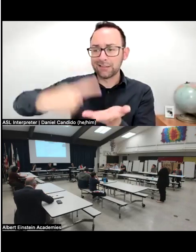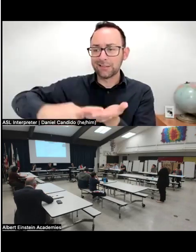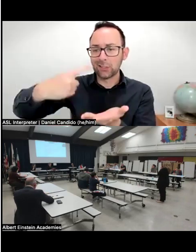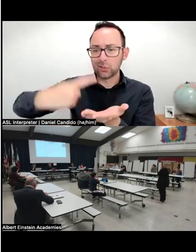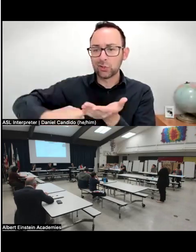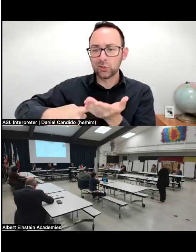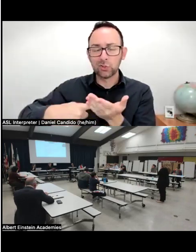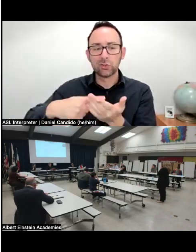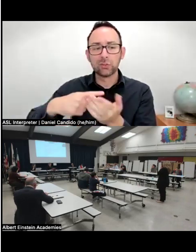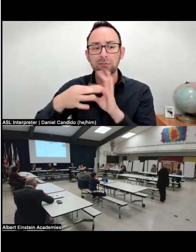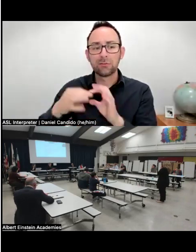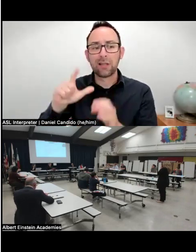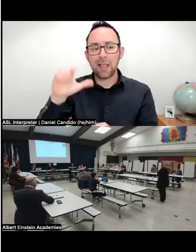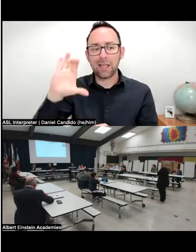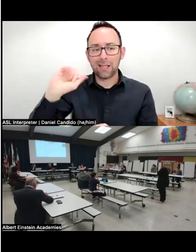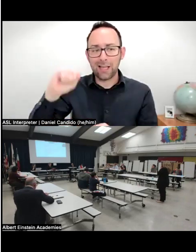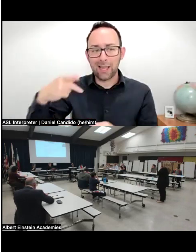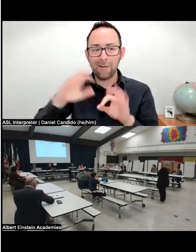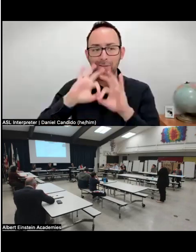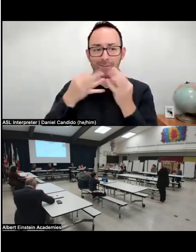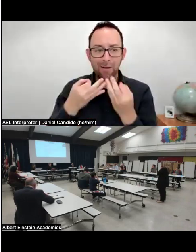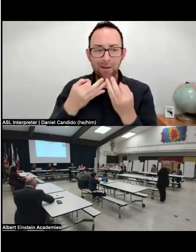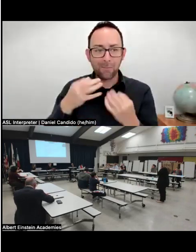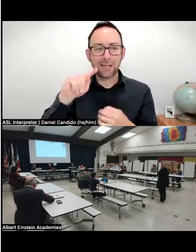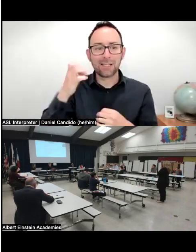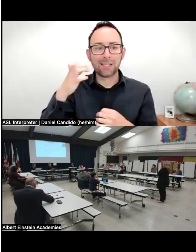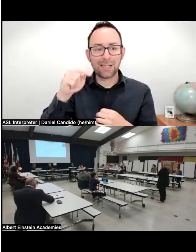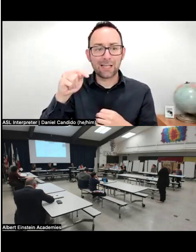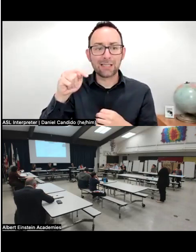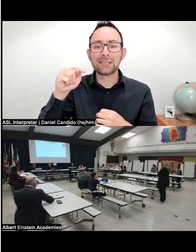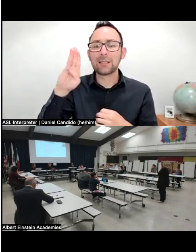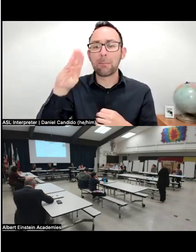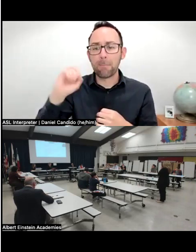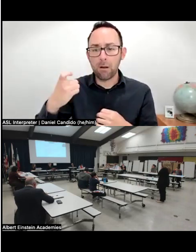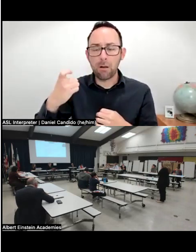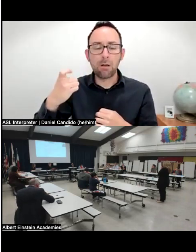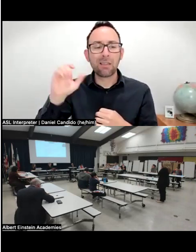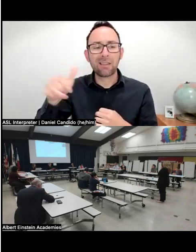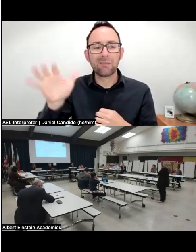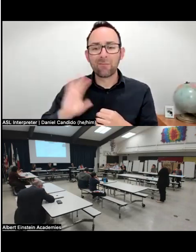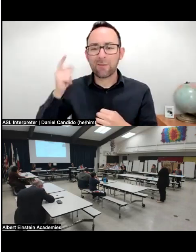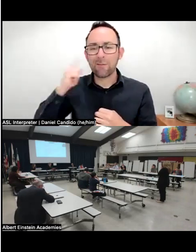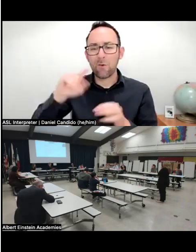our LCAP family engagement text box, just kind of some highlights that we did for family engagement in here.